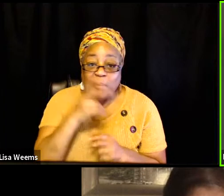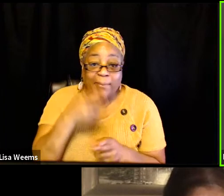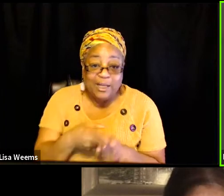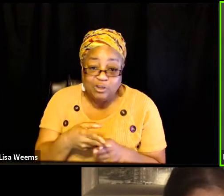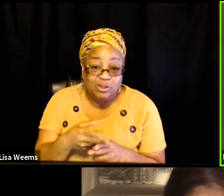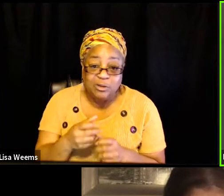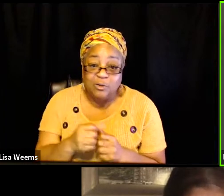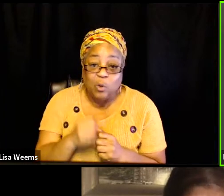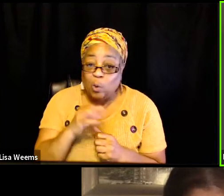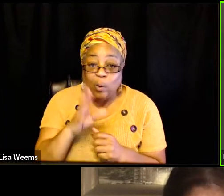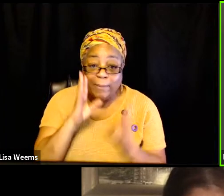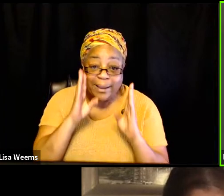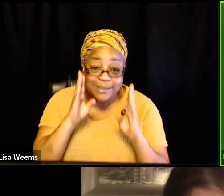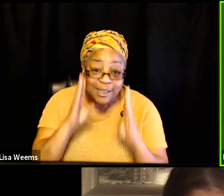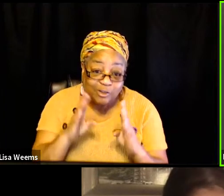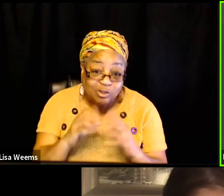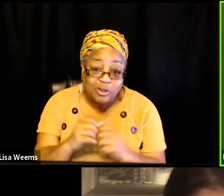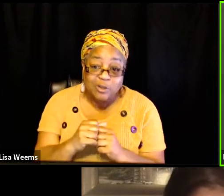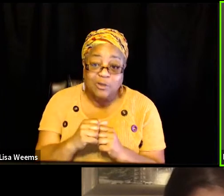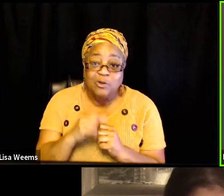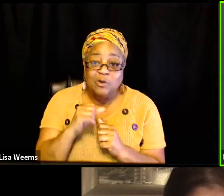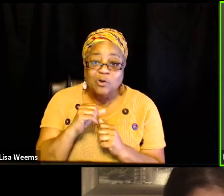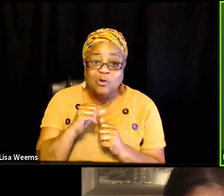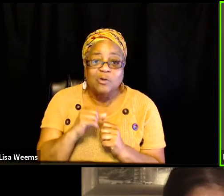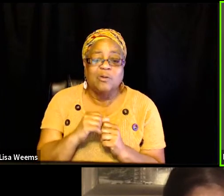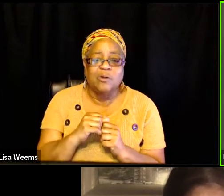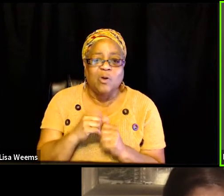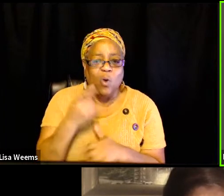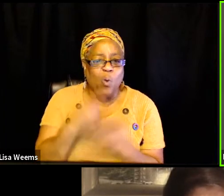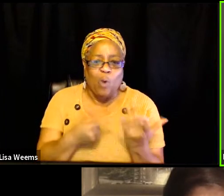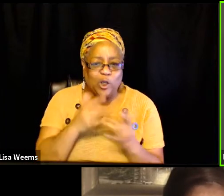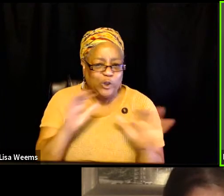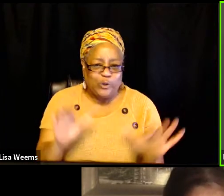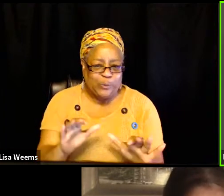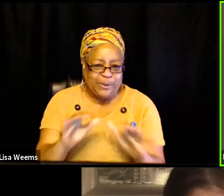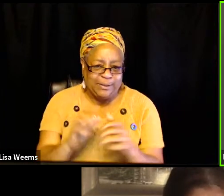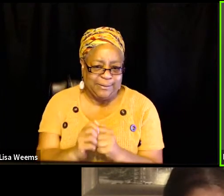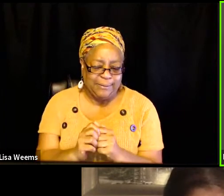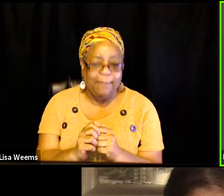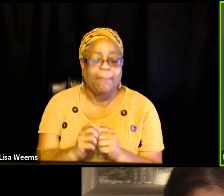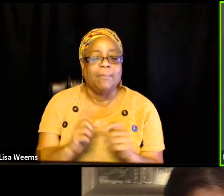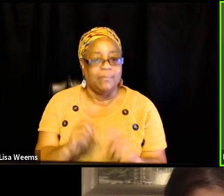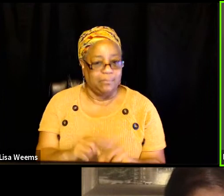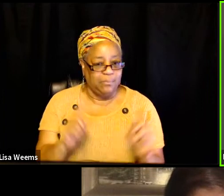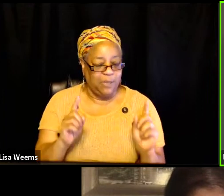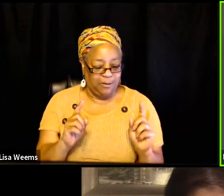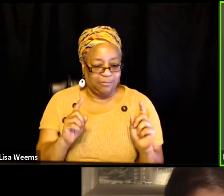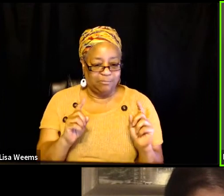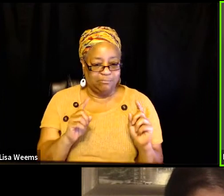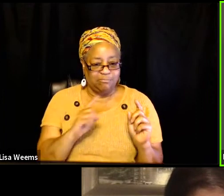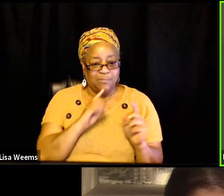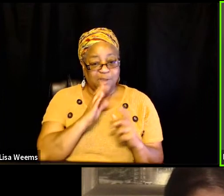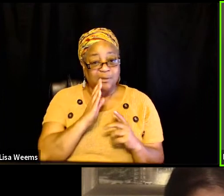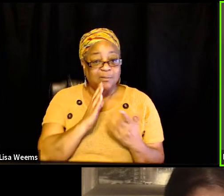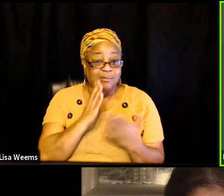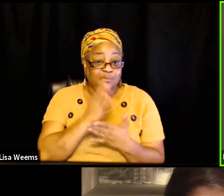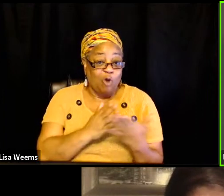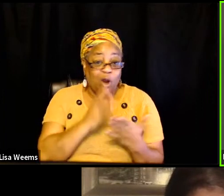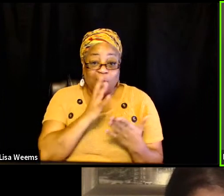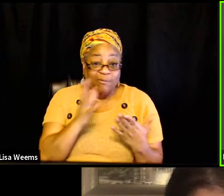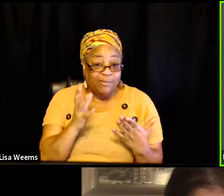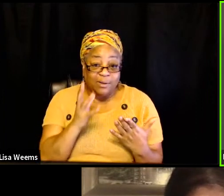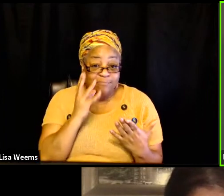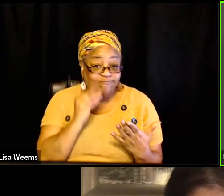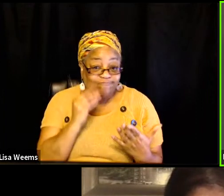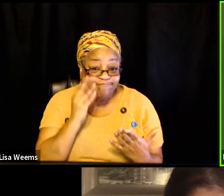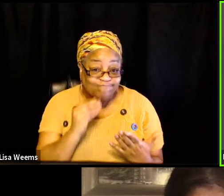paying, or at least acting as they're not paying attention to what you're doing. Mm-hmm. But that's just kind of, it's part of the course, right? Like, you know